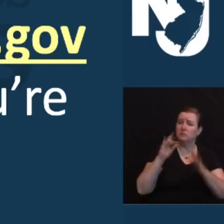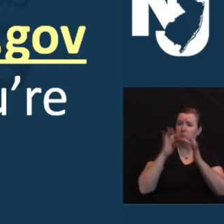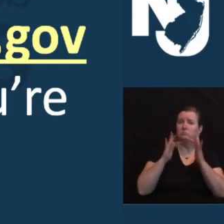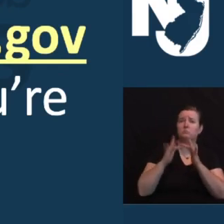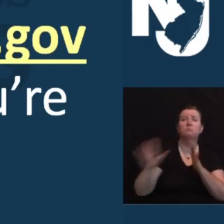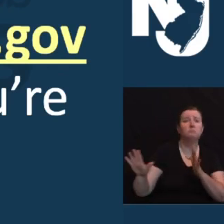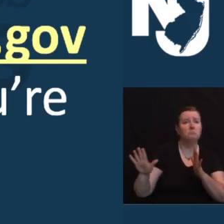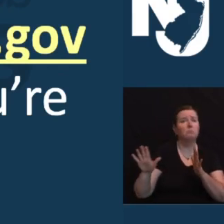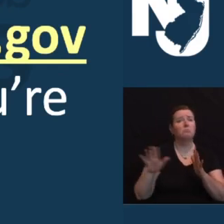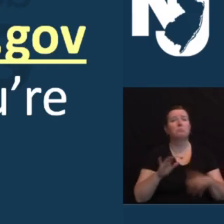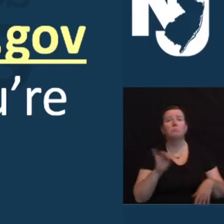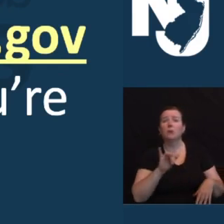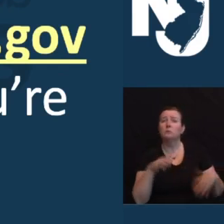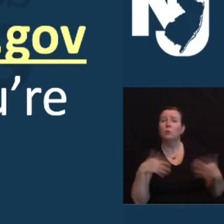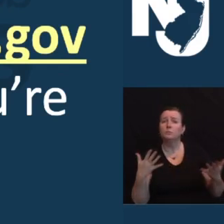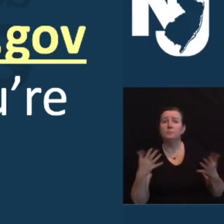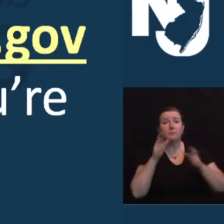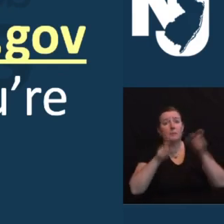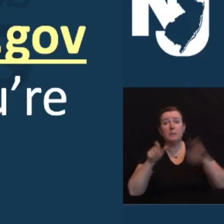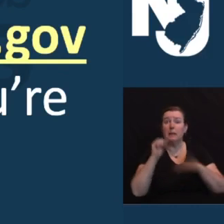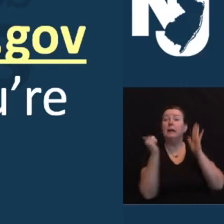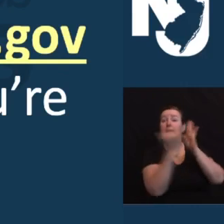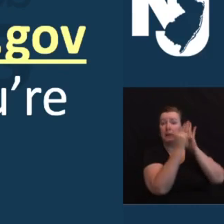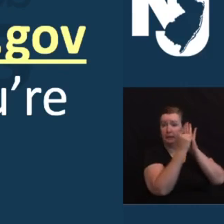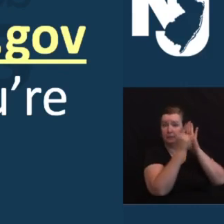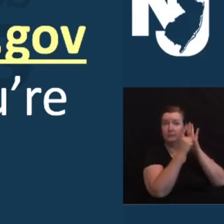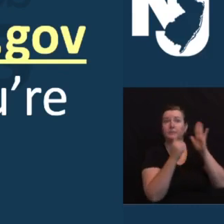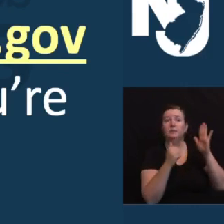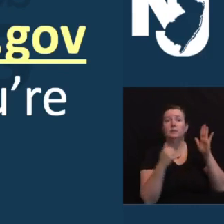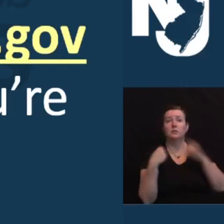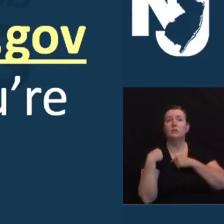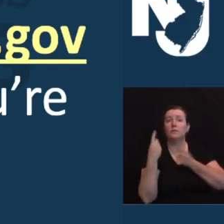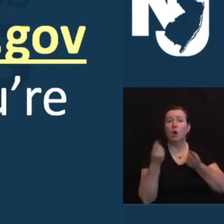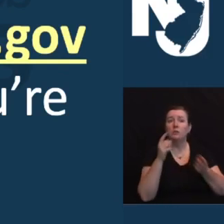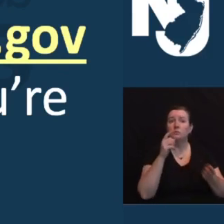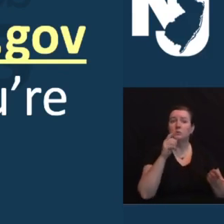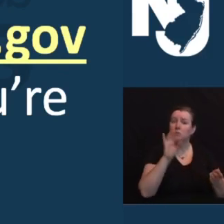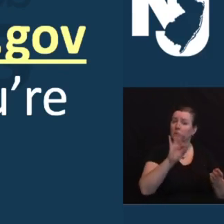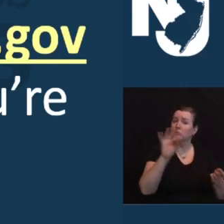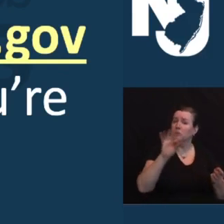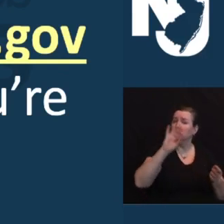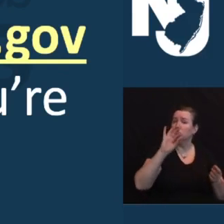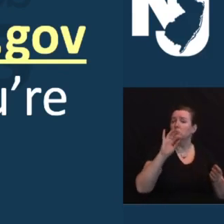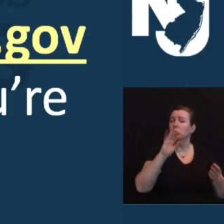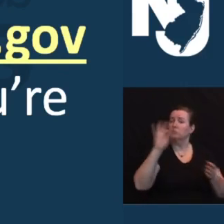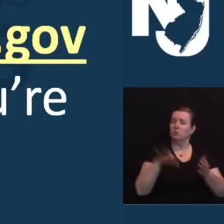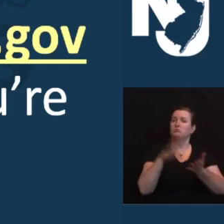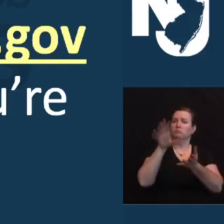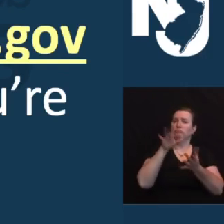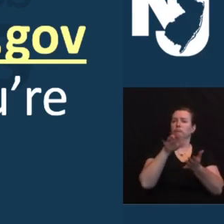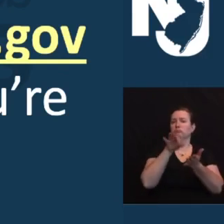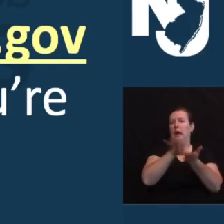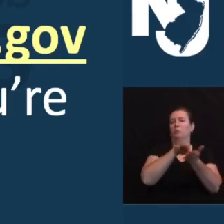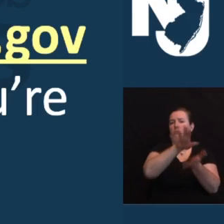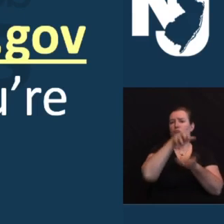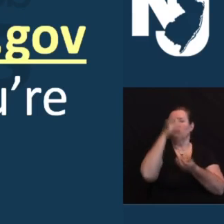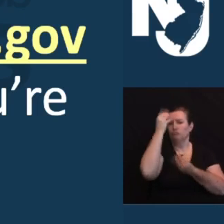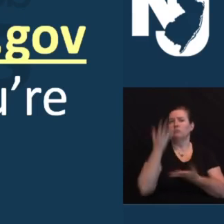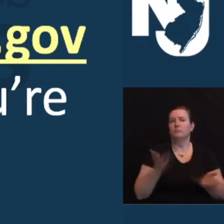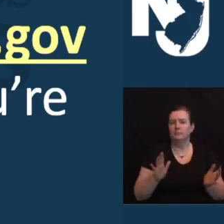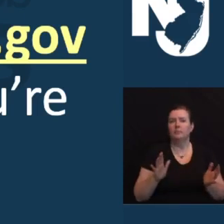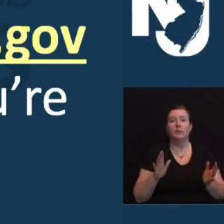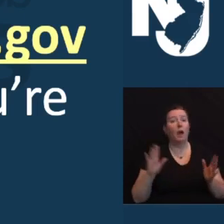a census taker are included, our state is more than 99% counted. But that also means there are still some of you who we